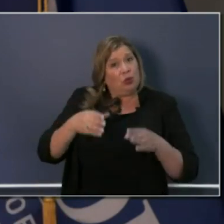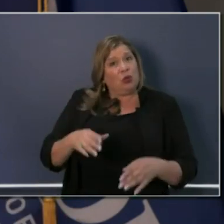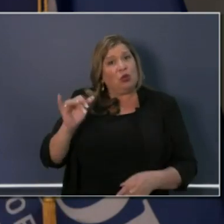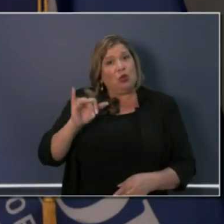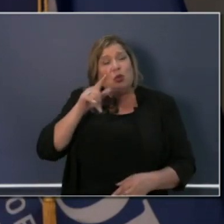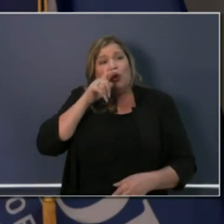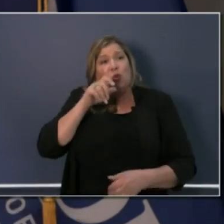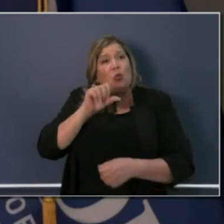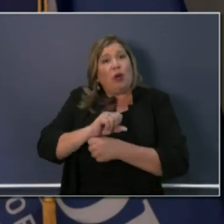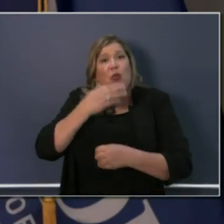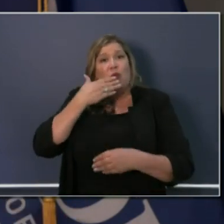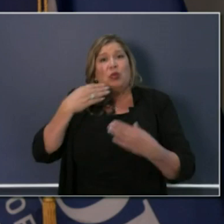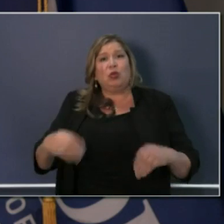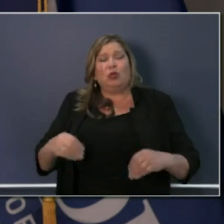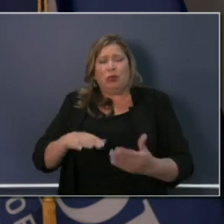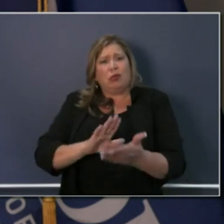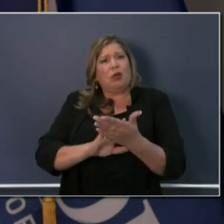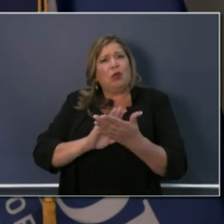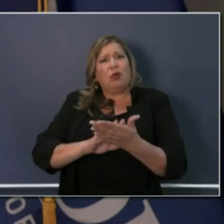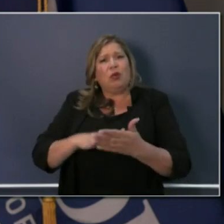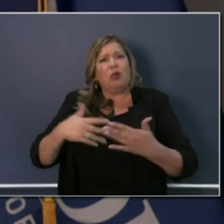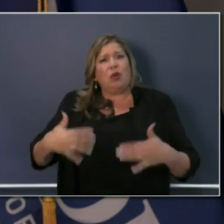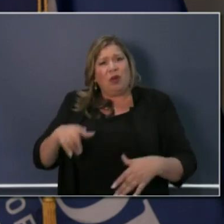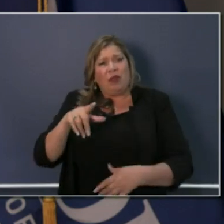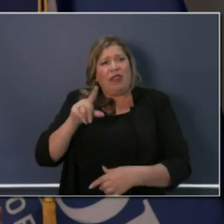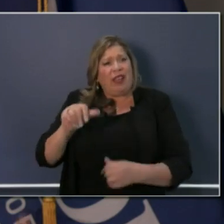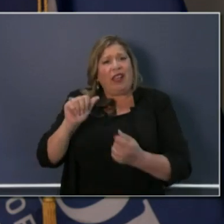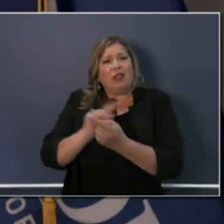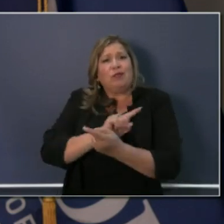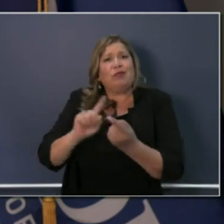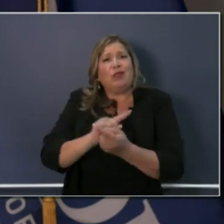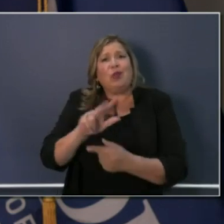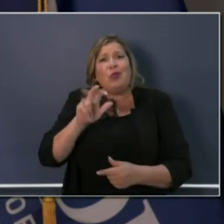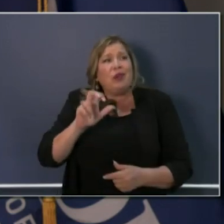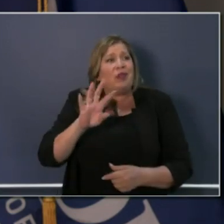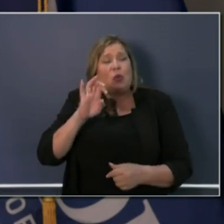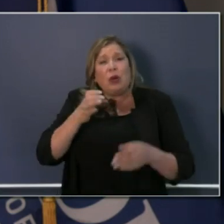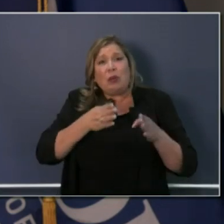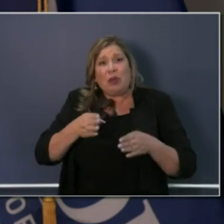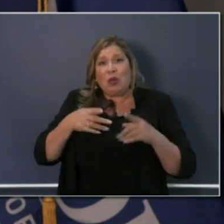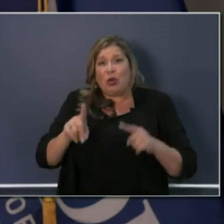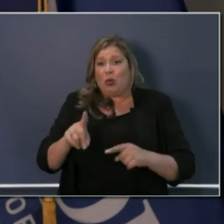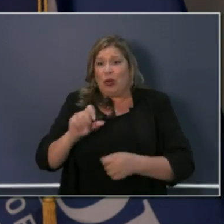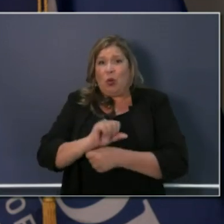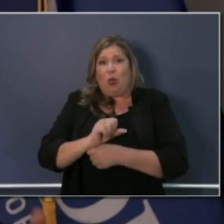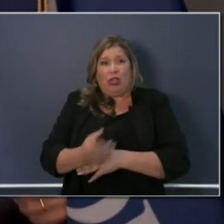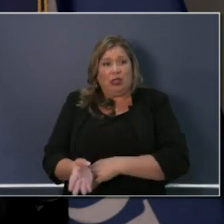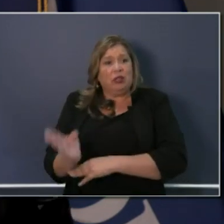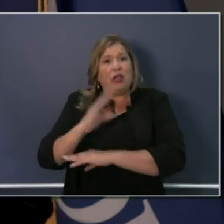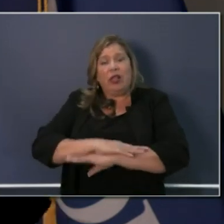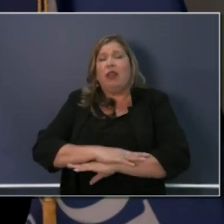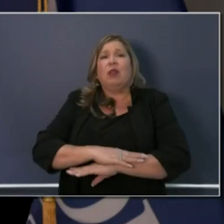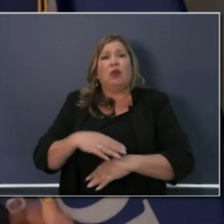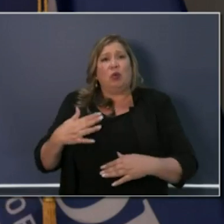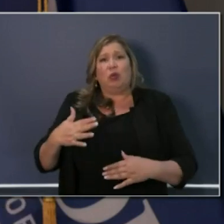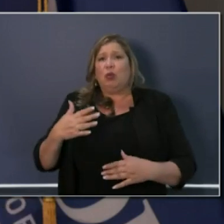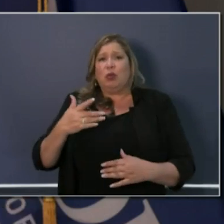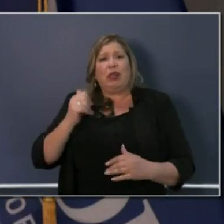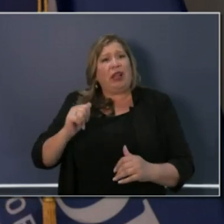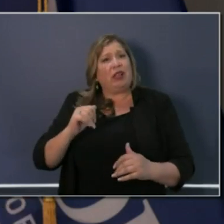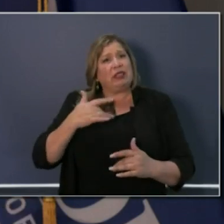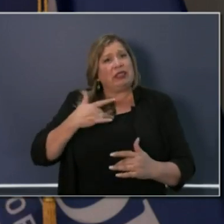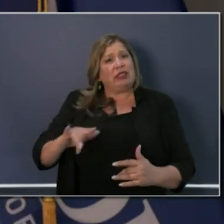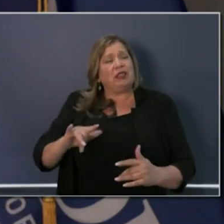contact during the course of a shift. Their own health concerns at play. We have to be sensitive